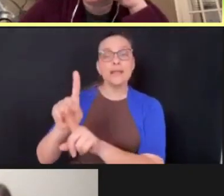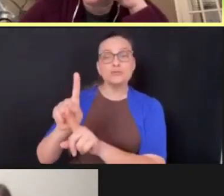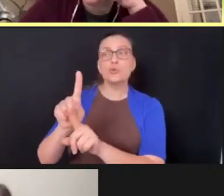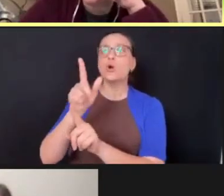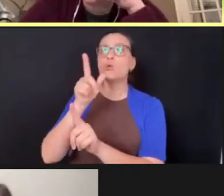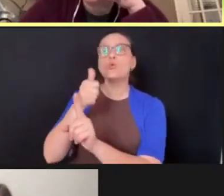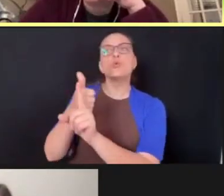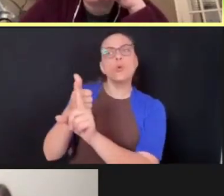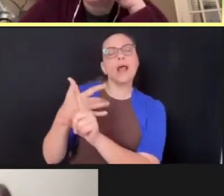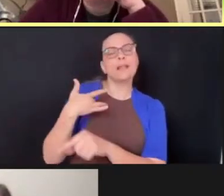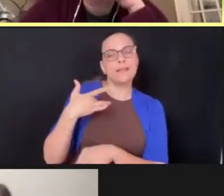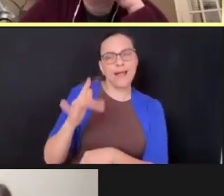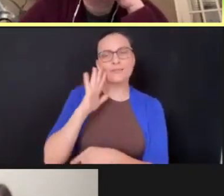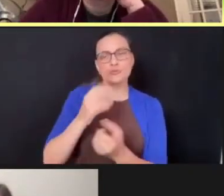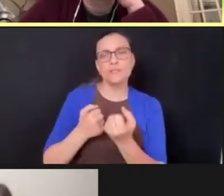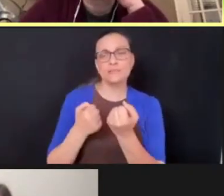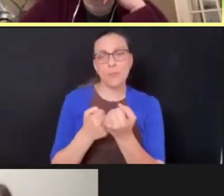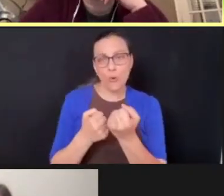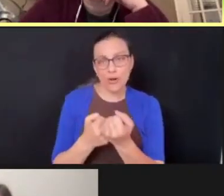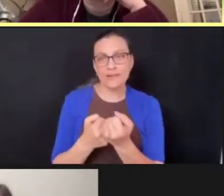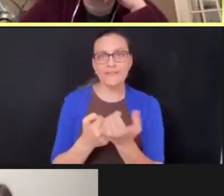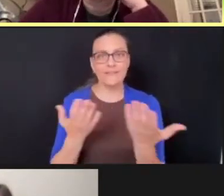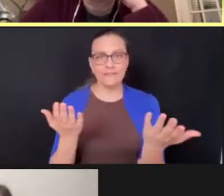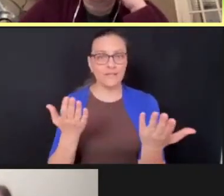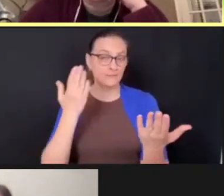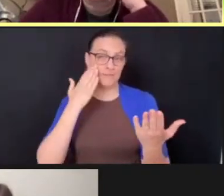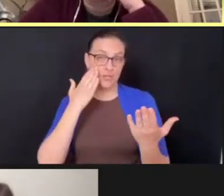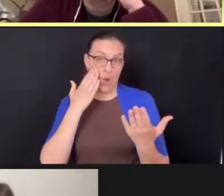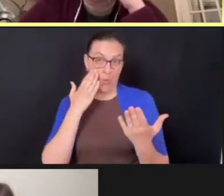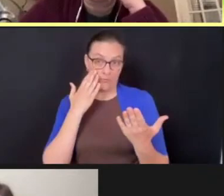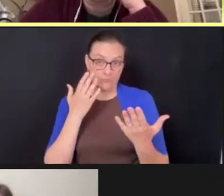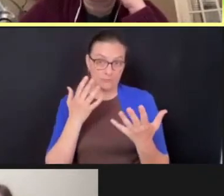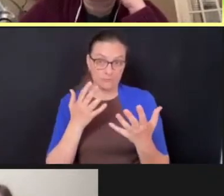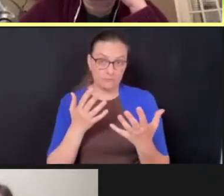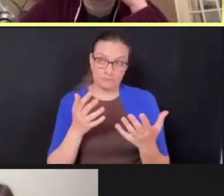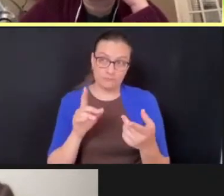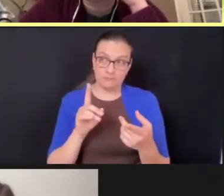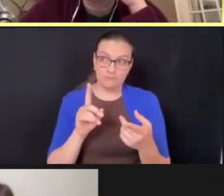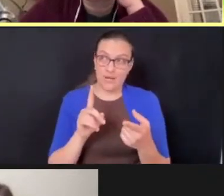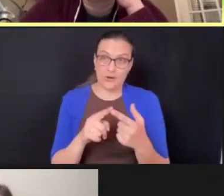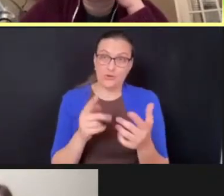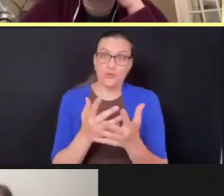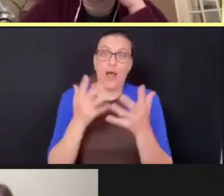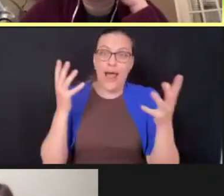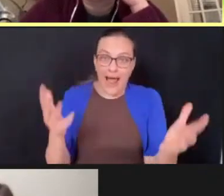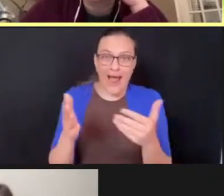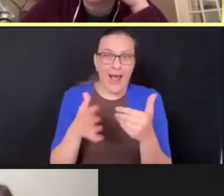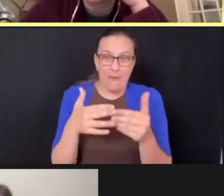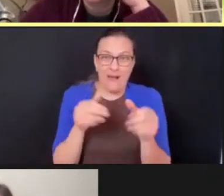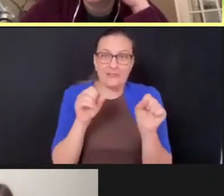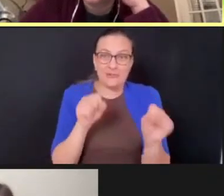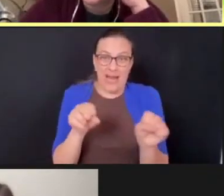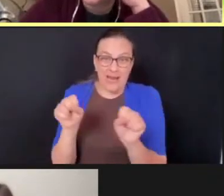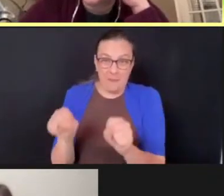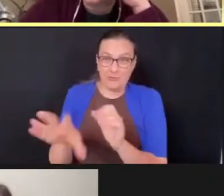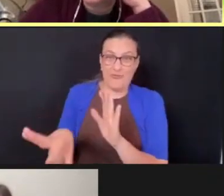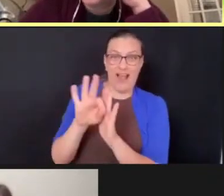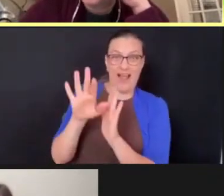supportive, and to the extent that you can find that out when you are applying or interviewing.